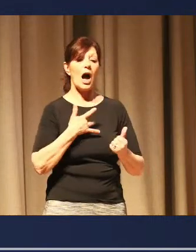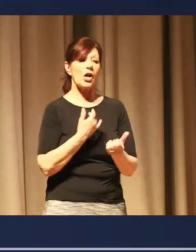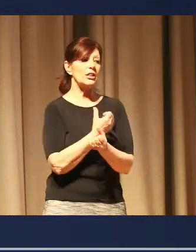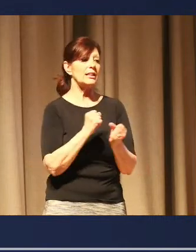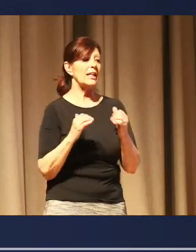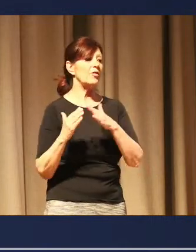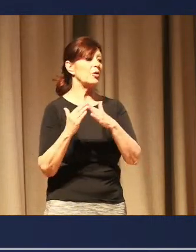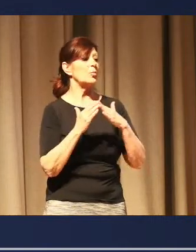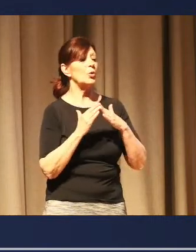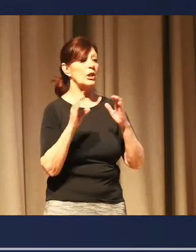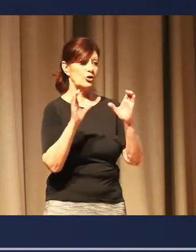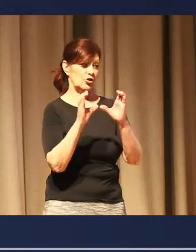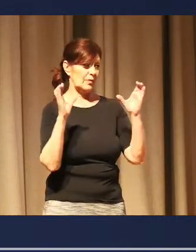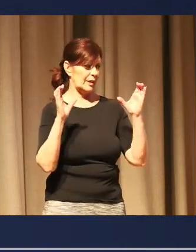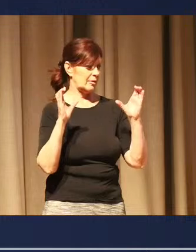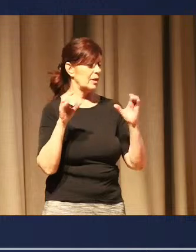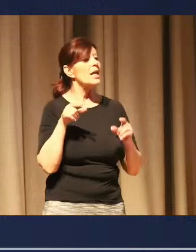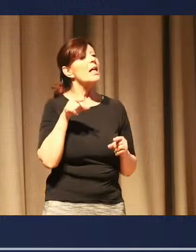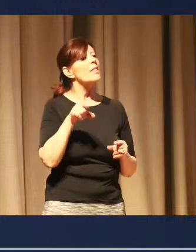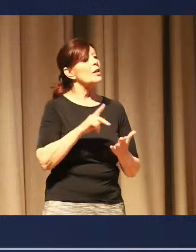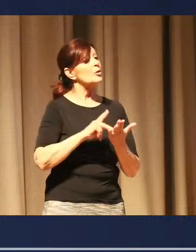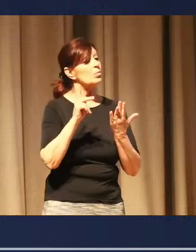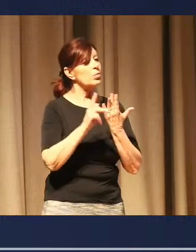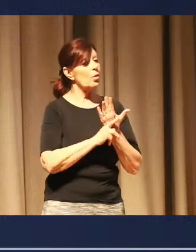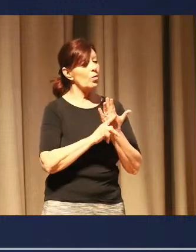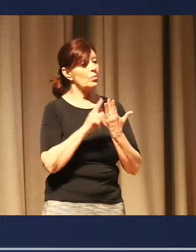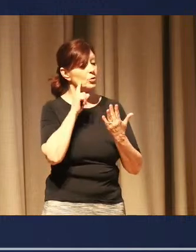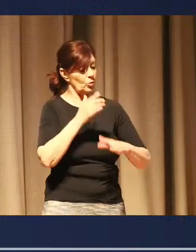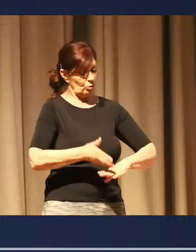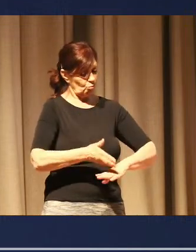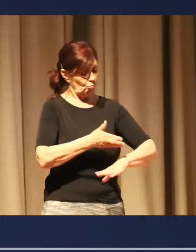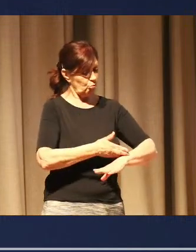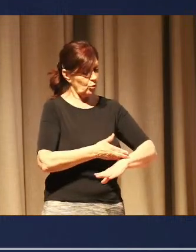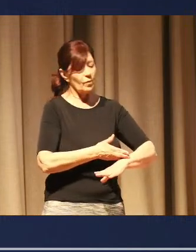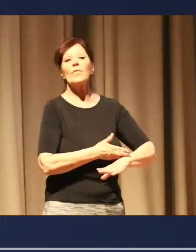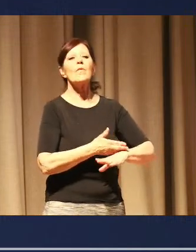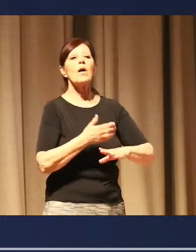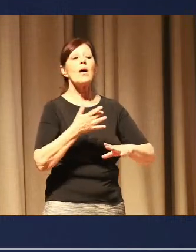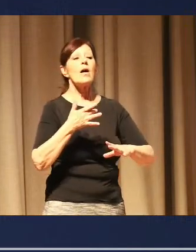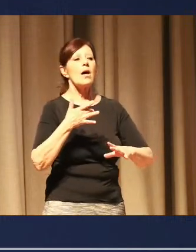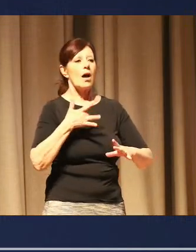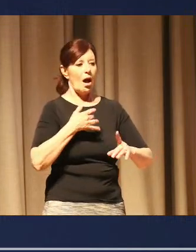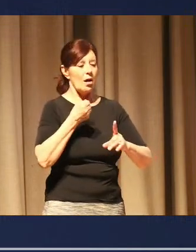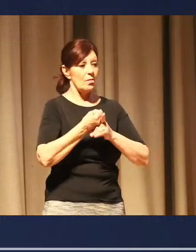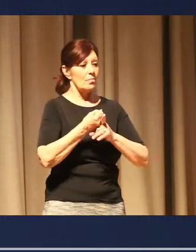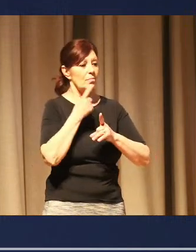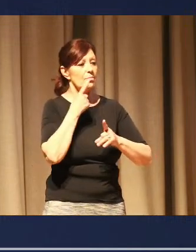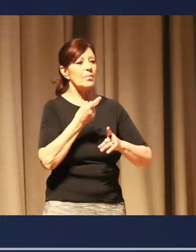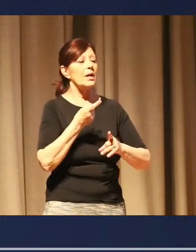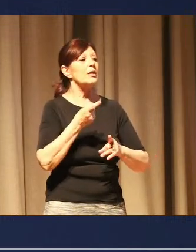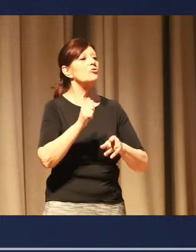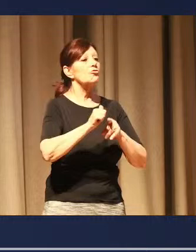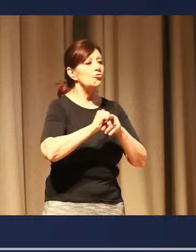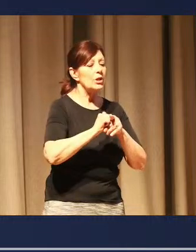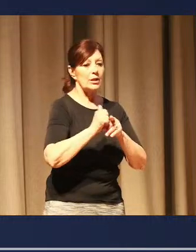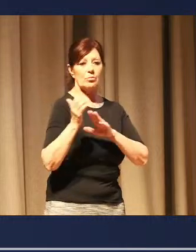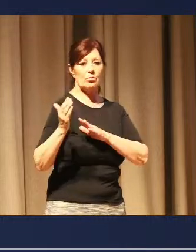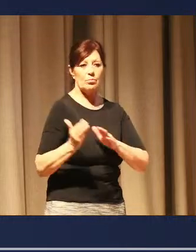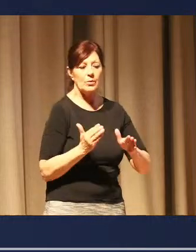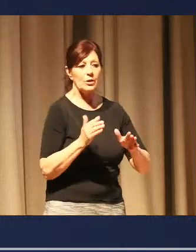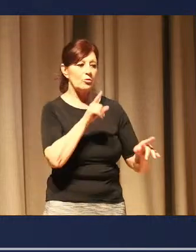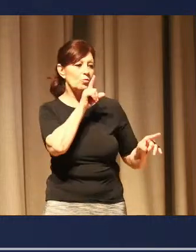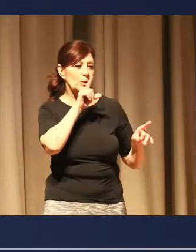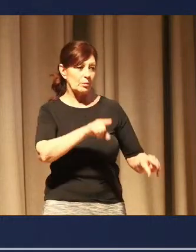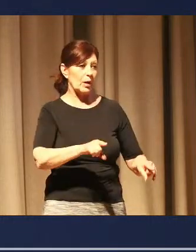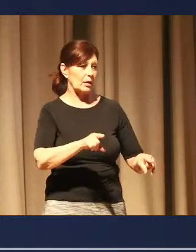Community Certification. This program is designed to improve sudden cardiac arrest outcomes by employing training, preparation, and